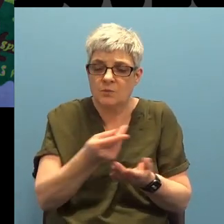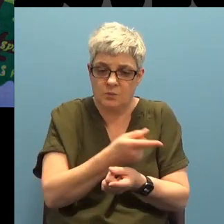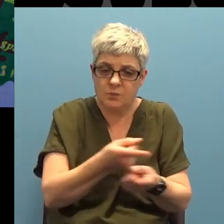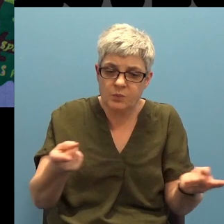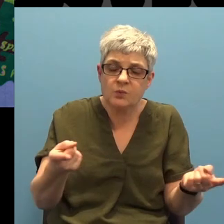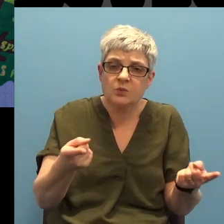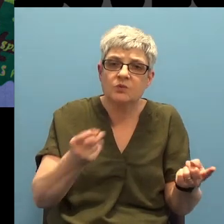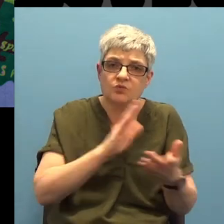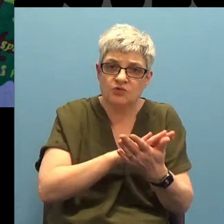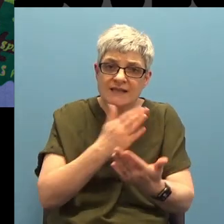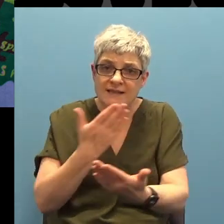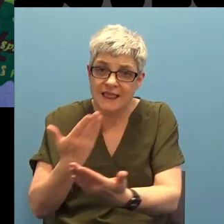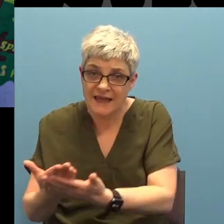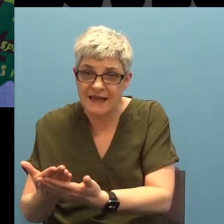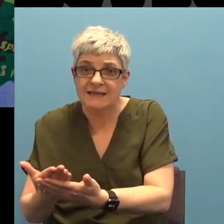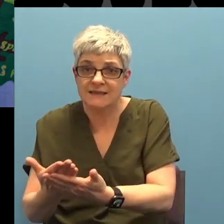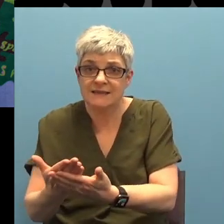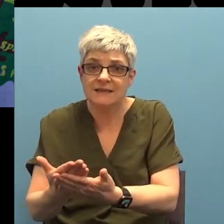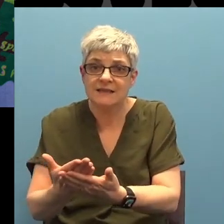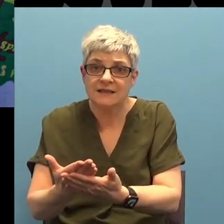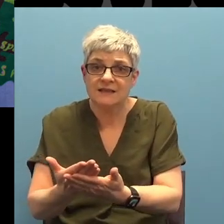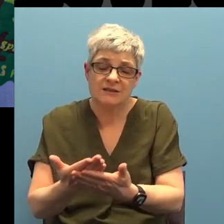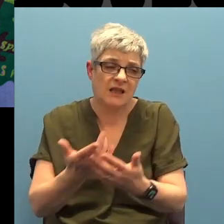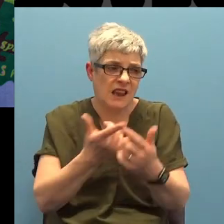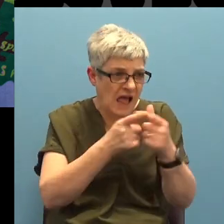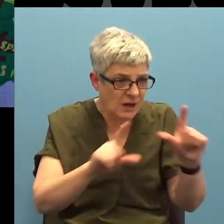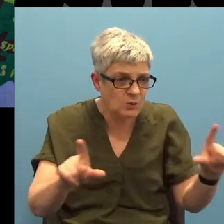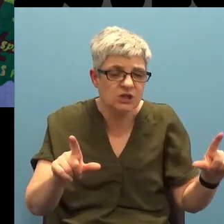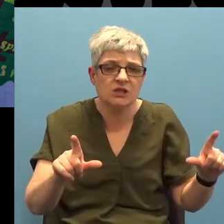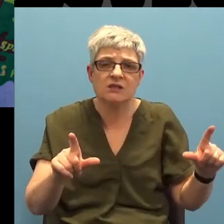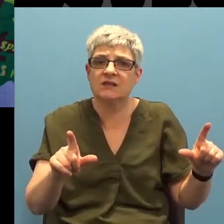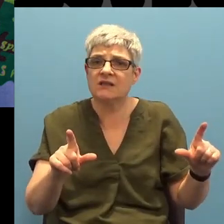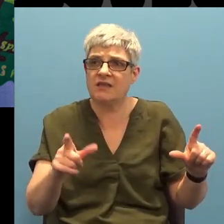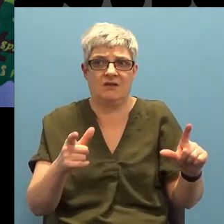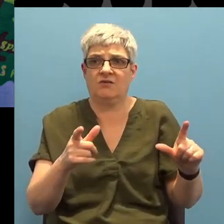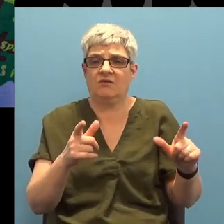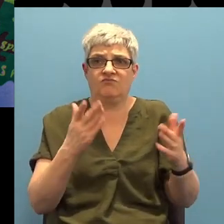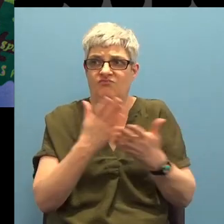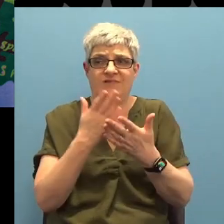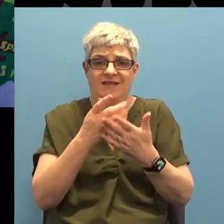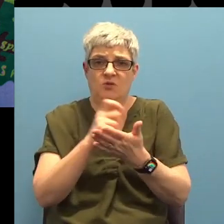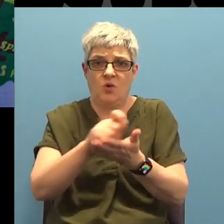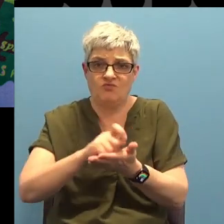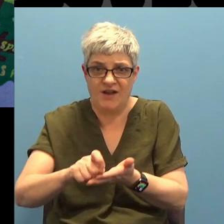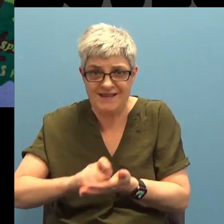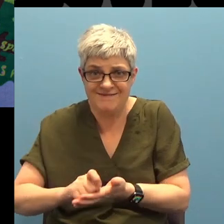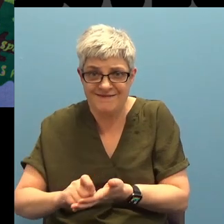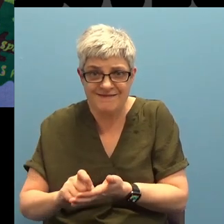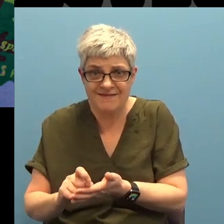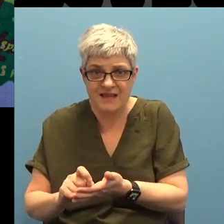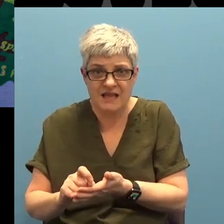working translating the Bible into languages that are barely written down at all.